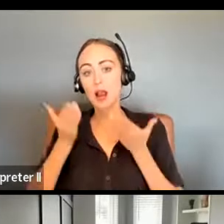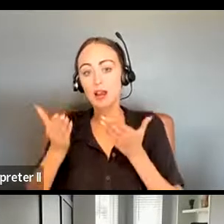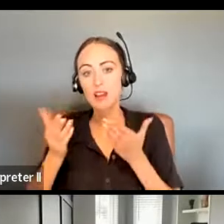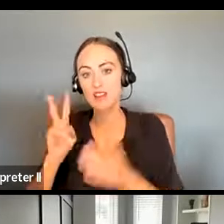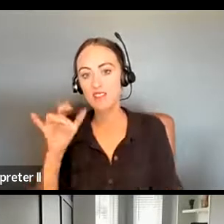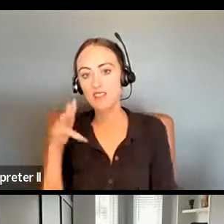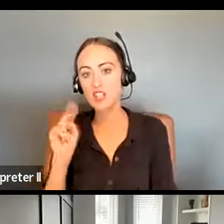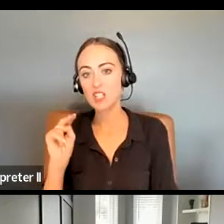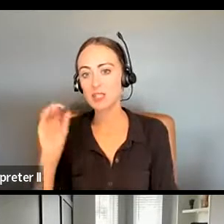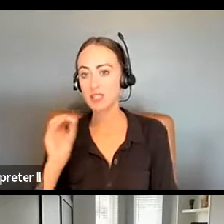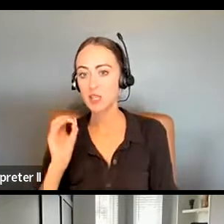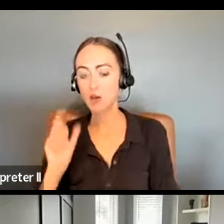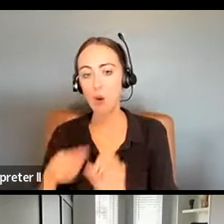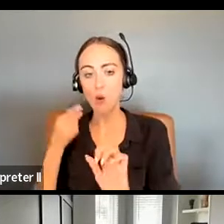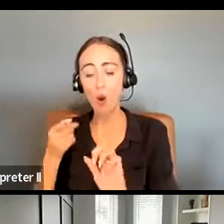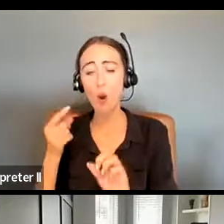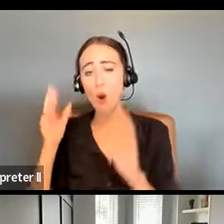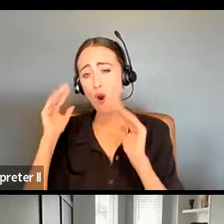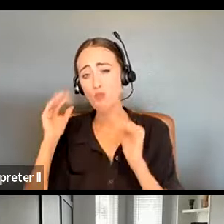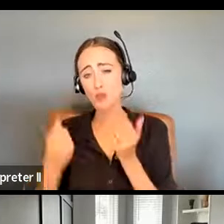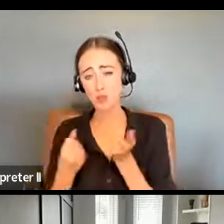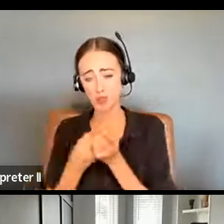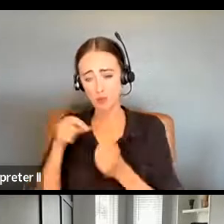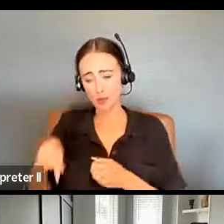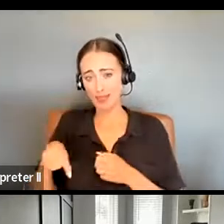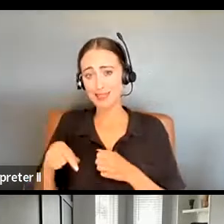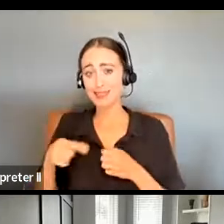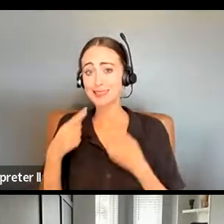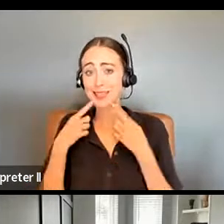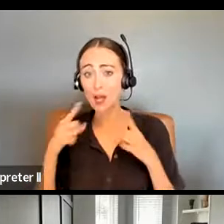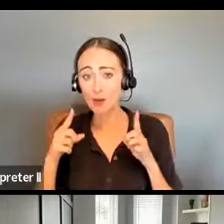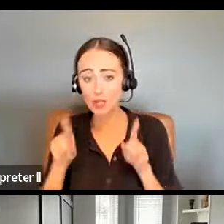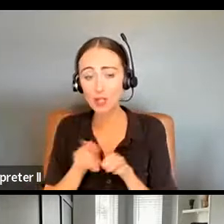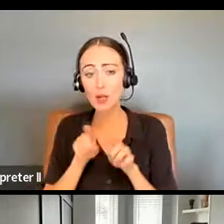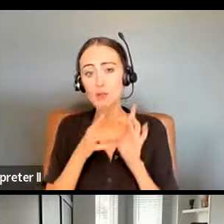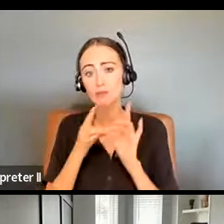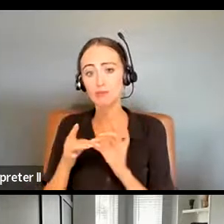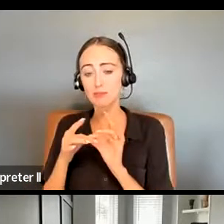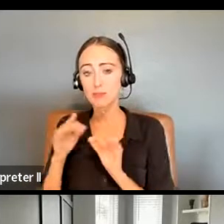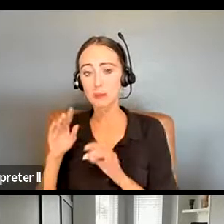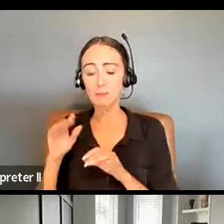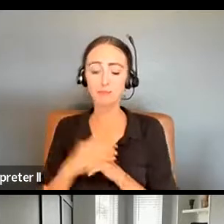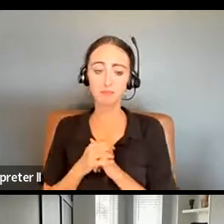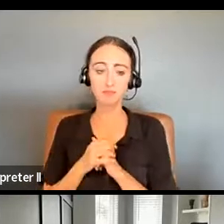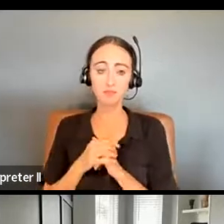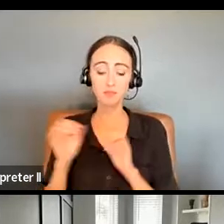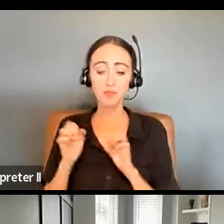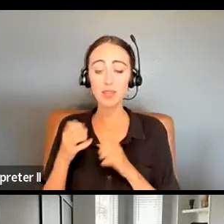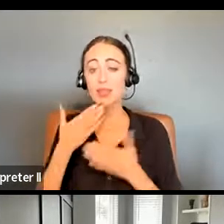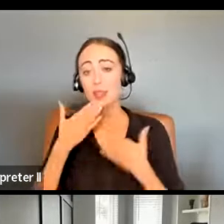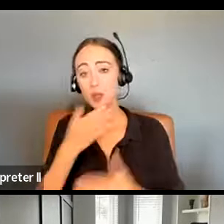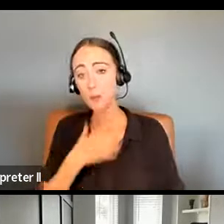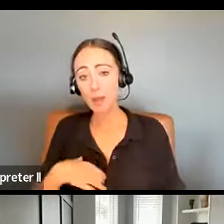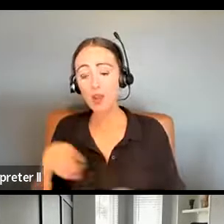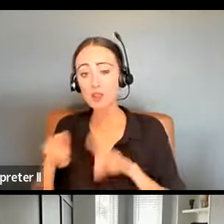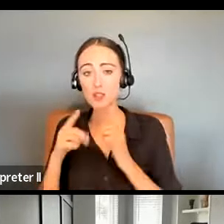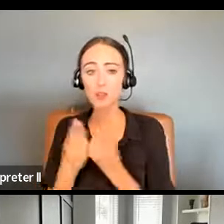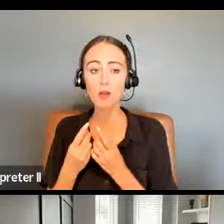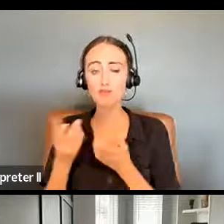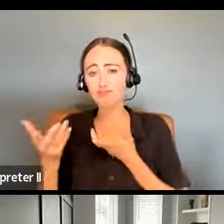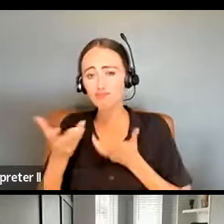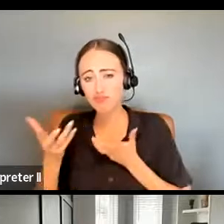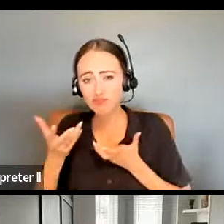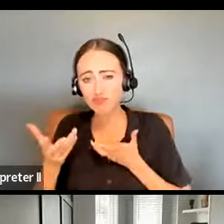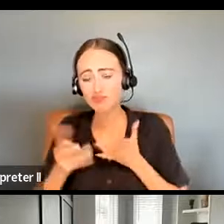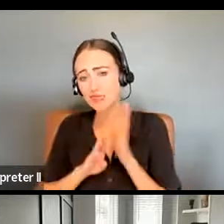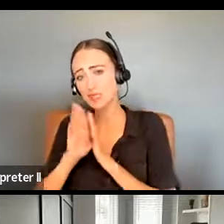goals. I hope my colleagues will support both the emergency declaration and the underlying emergency measure. I also want to thank the mayor and the department for working closely with me to